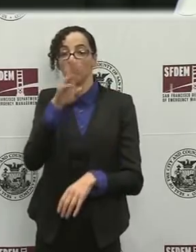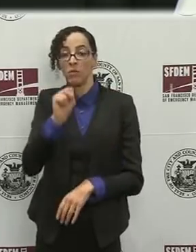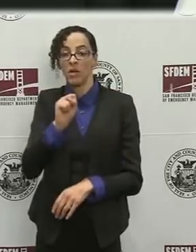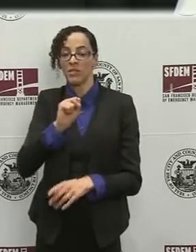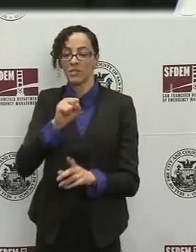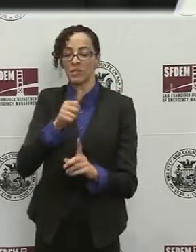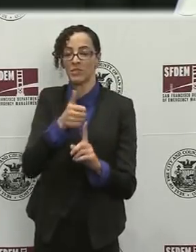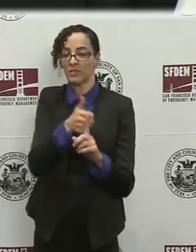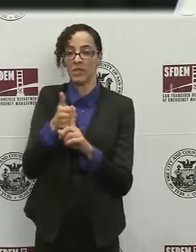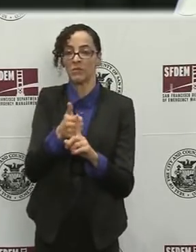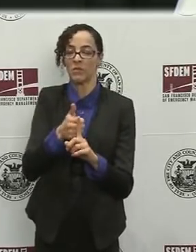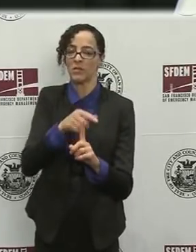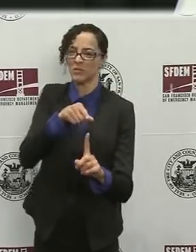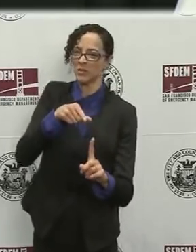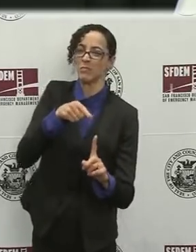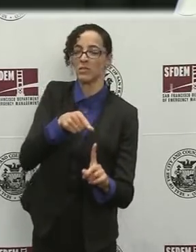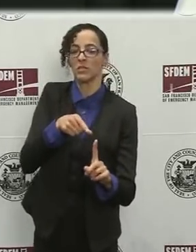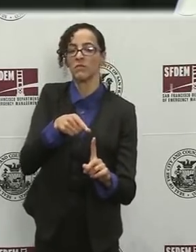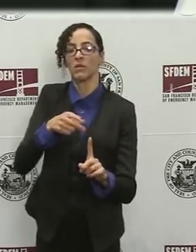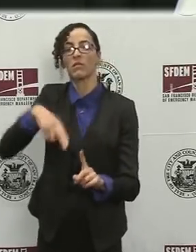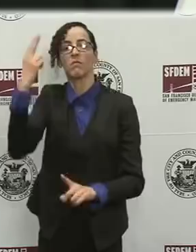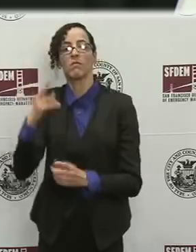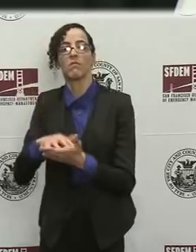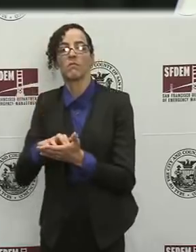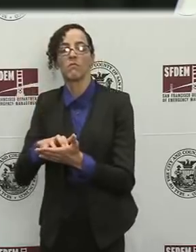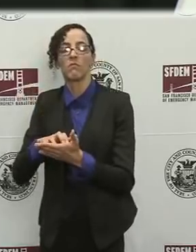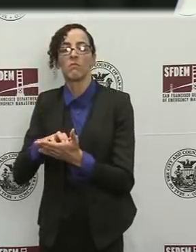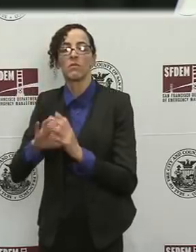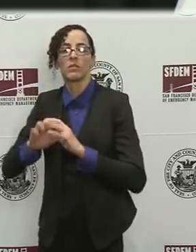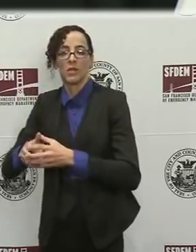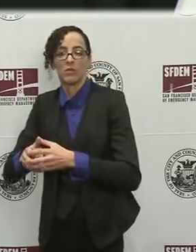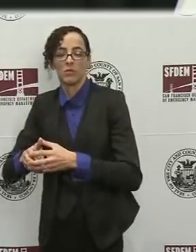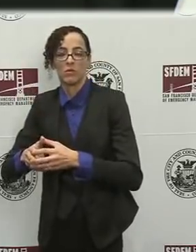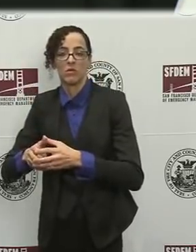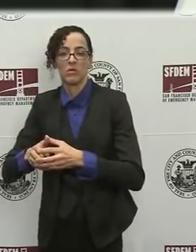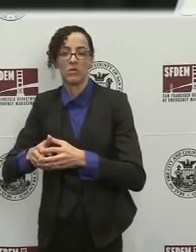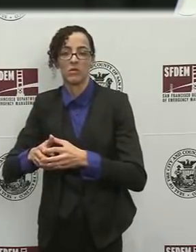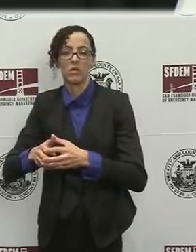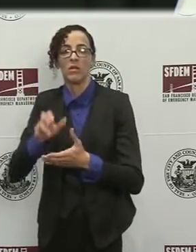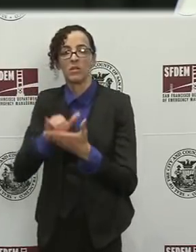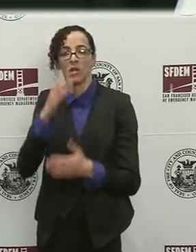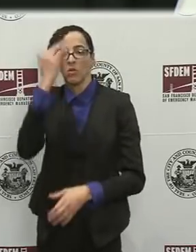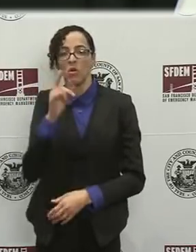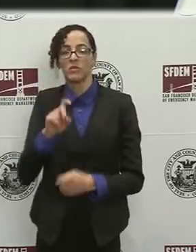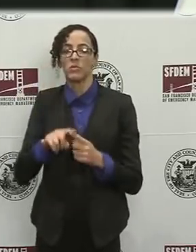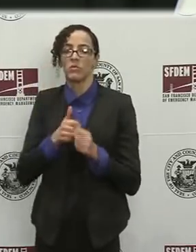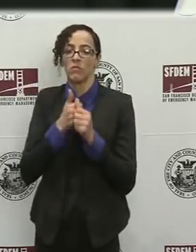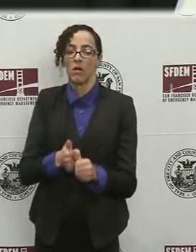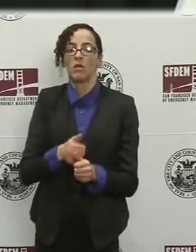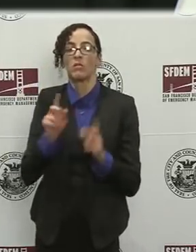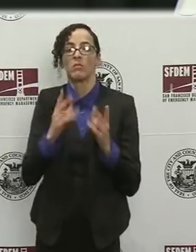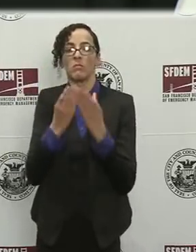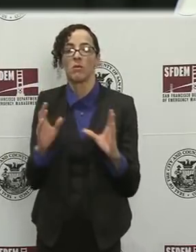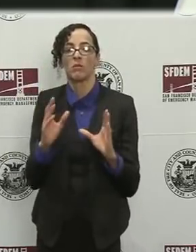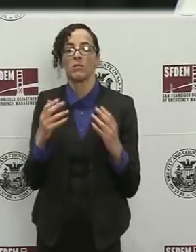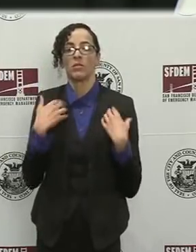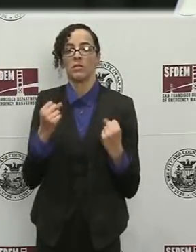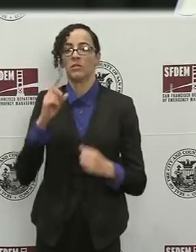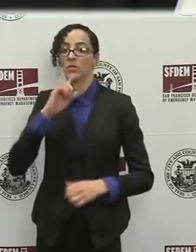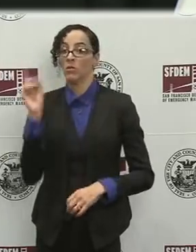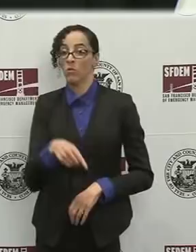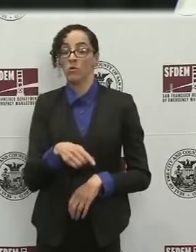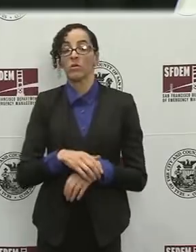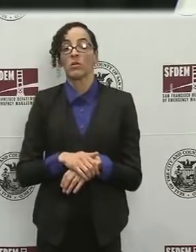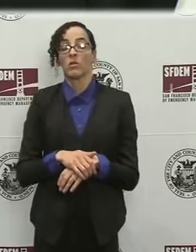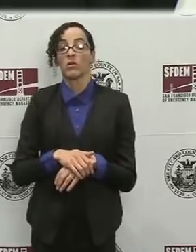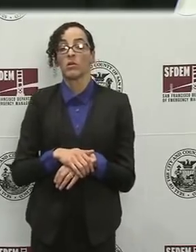result, they are needing to shelter in place in accordance with the public health order. As a result, over the coming weeks,